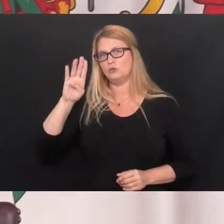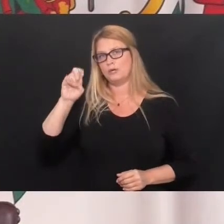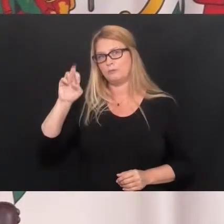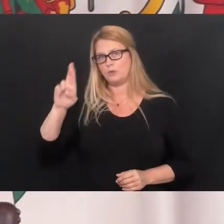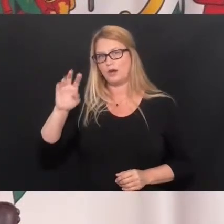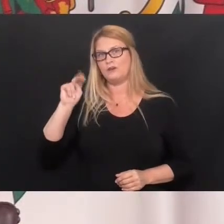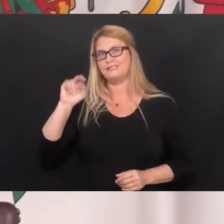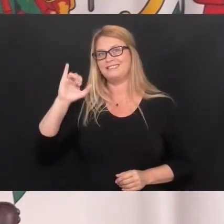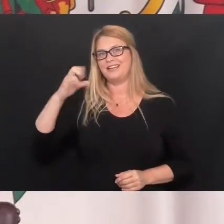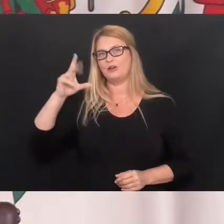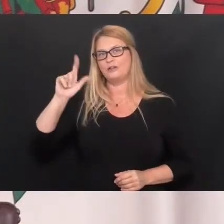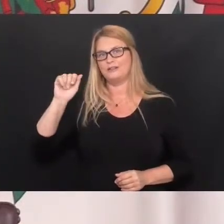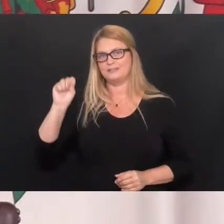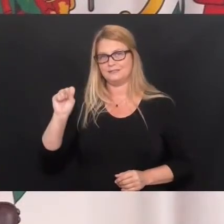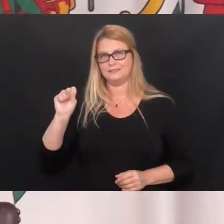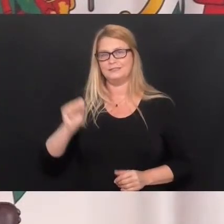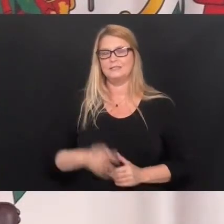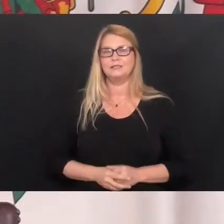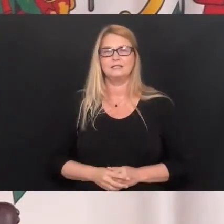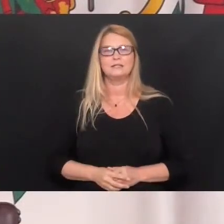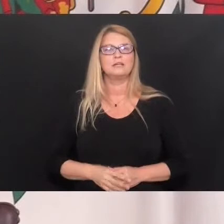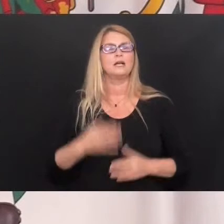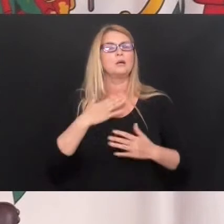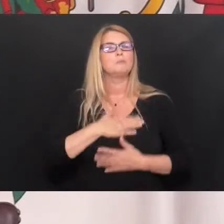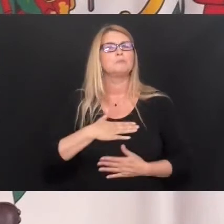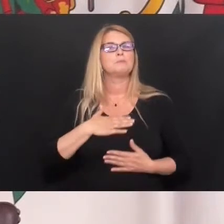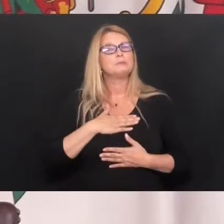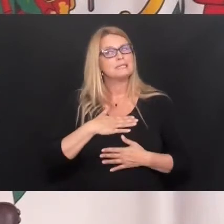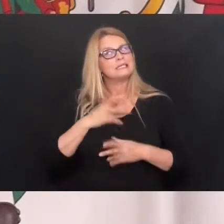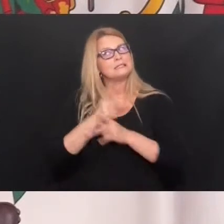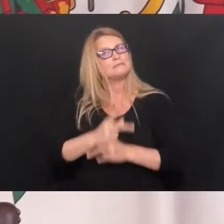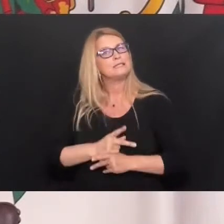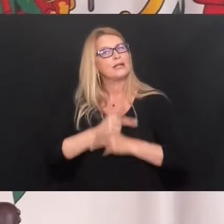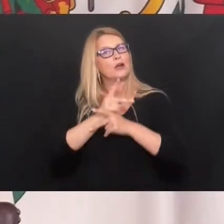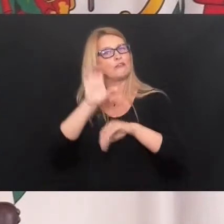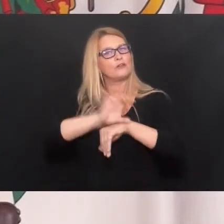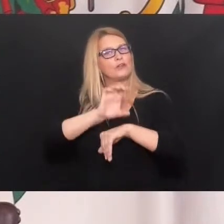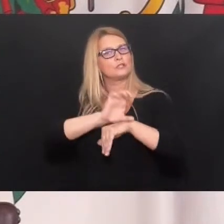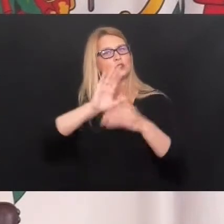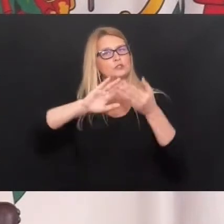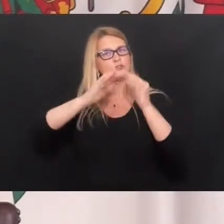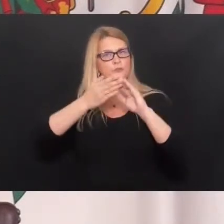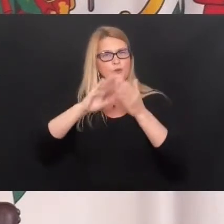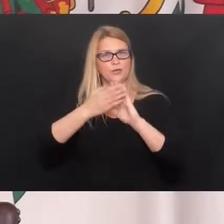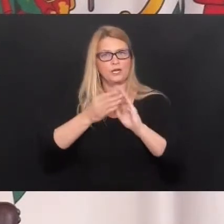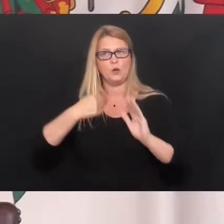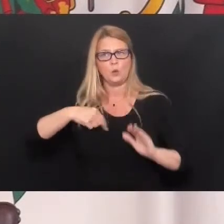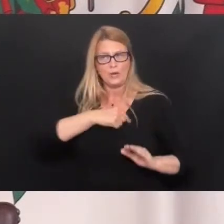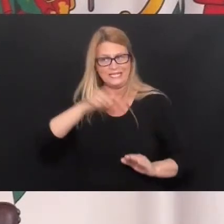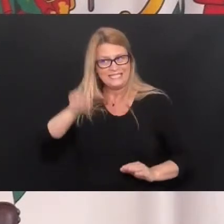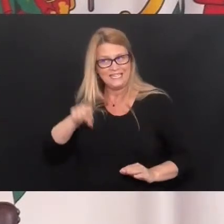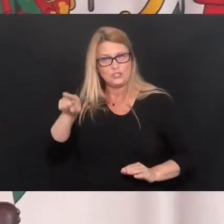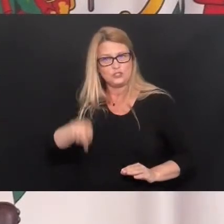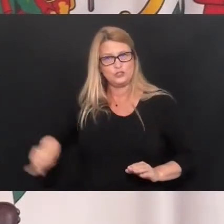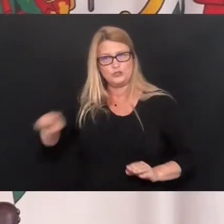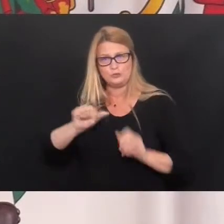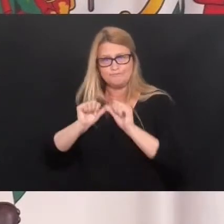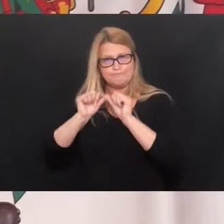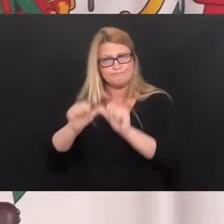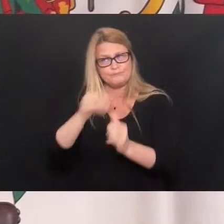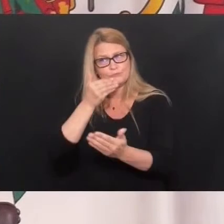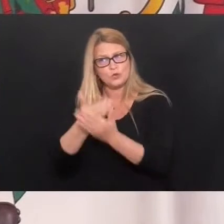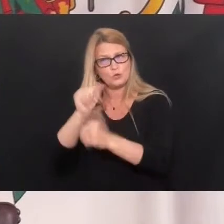Nicholas counties. Stay on top of this in our church community. We really, really need you to keep on doing the great work that you've